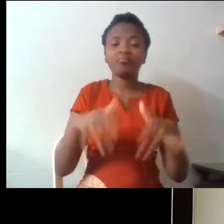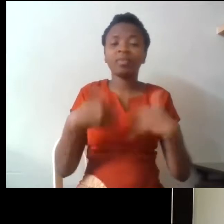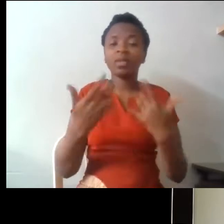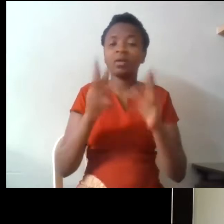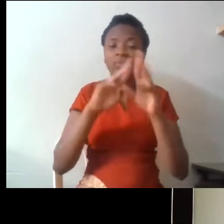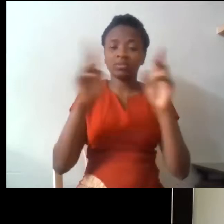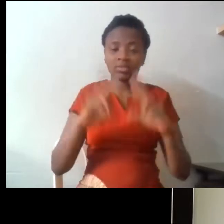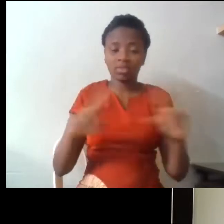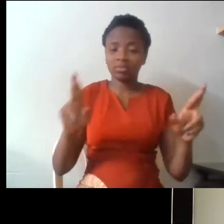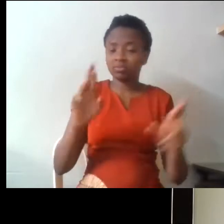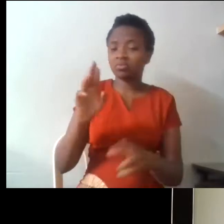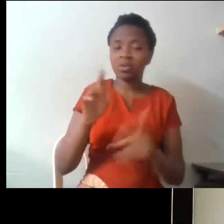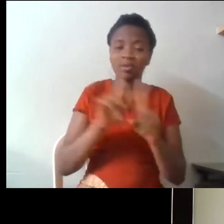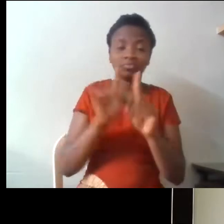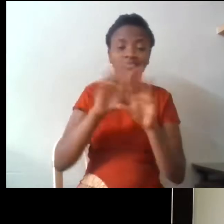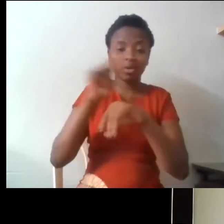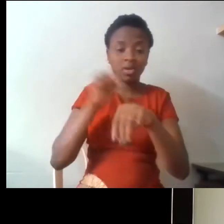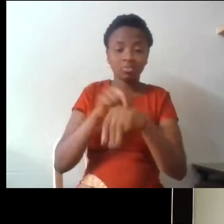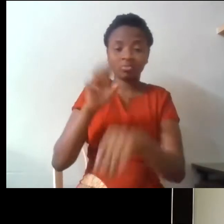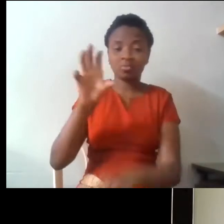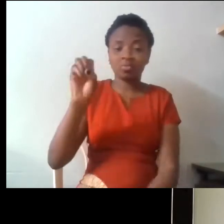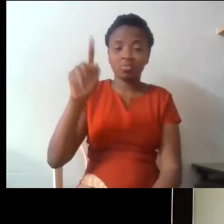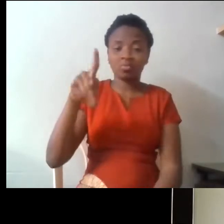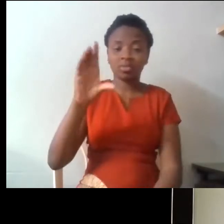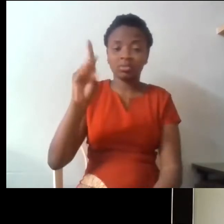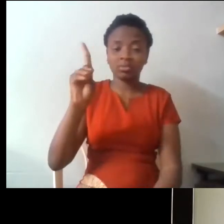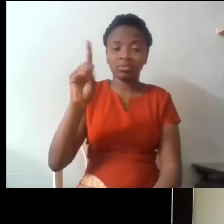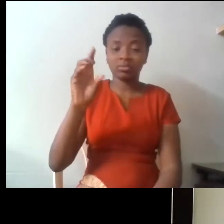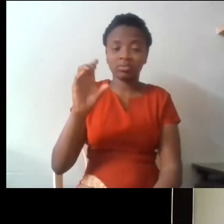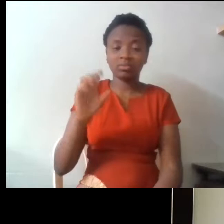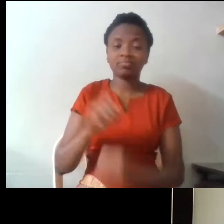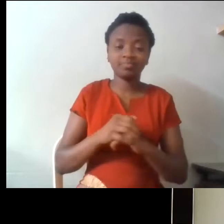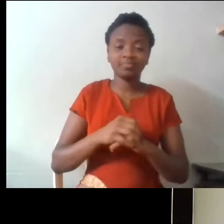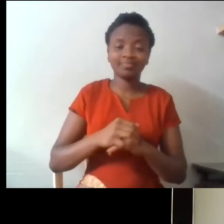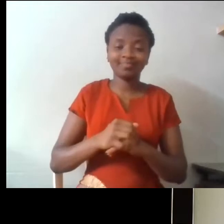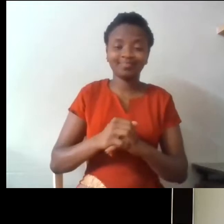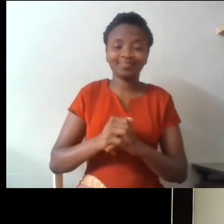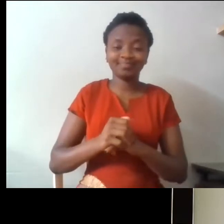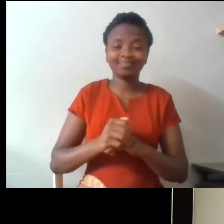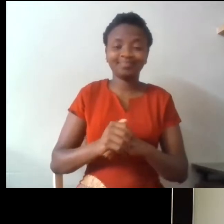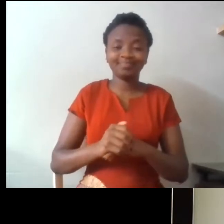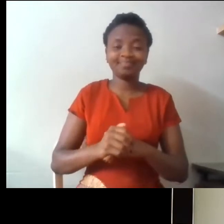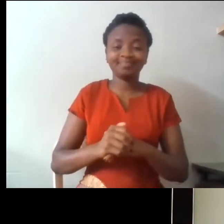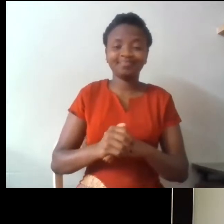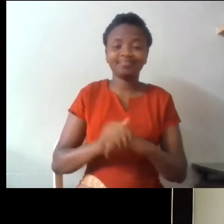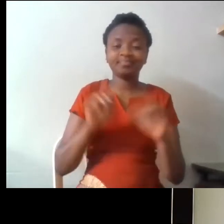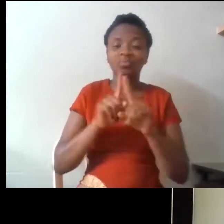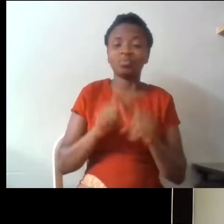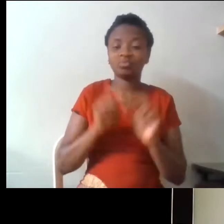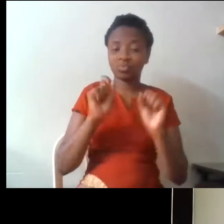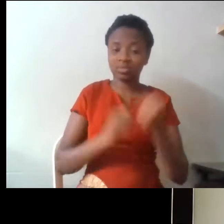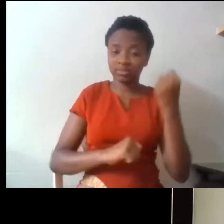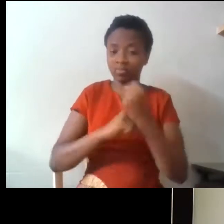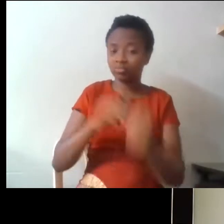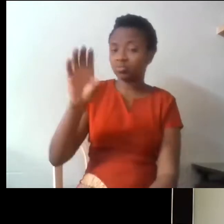national OPDs, and in local community-led action. We can support OPDs to hold duty bearers